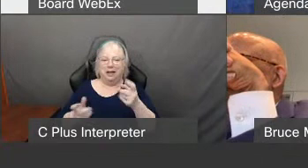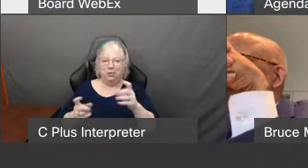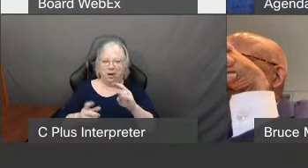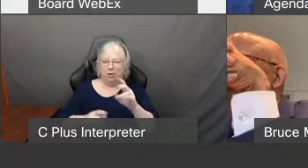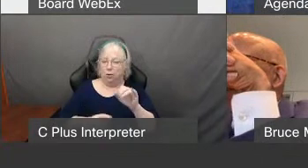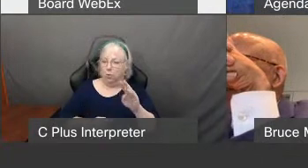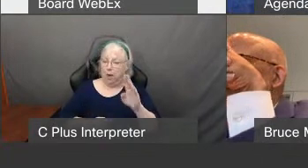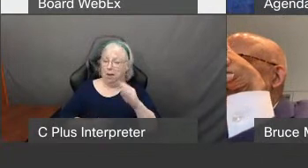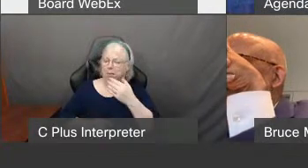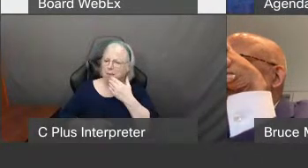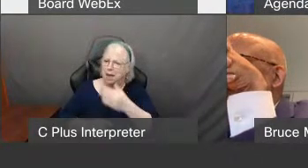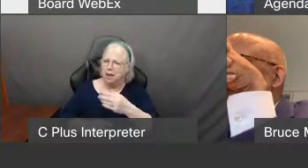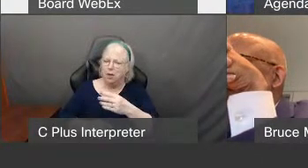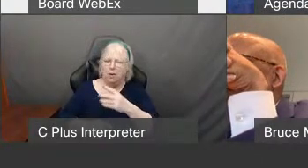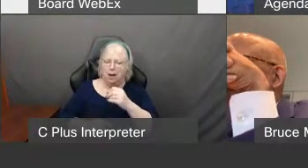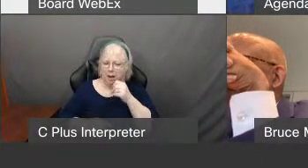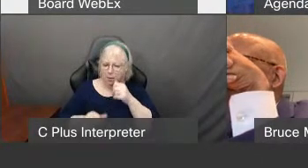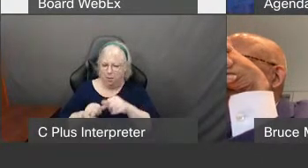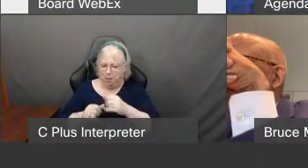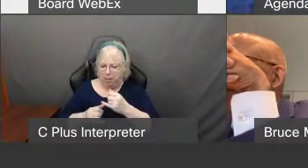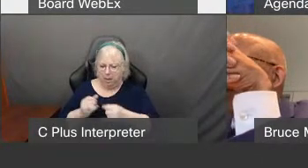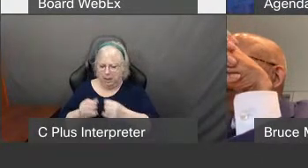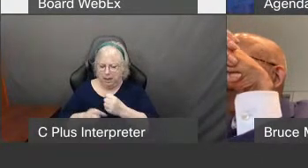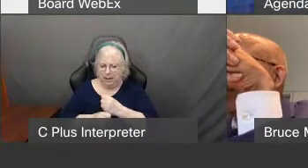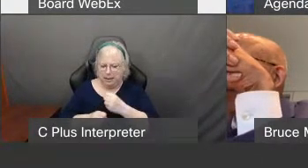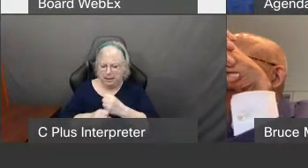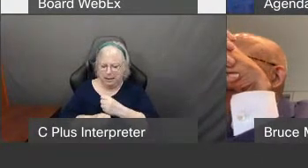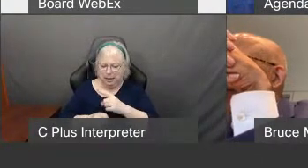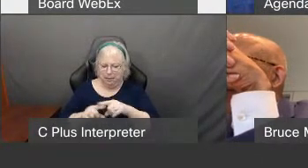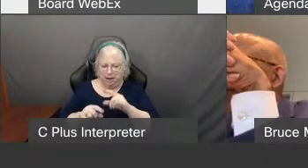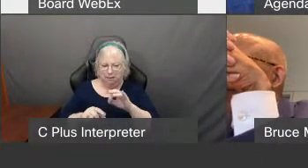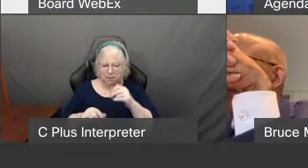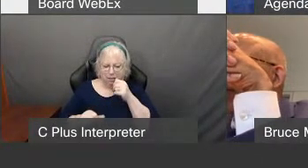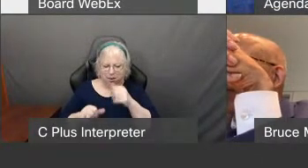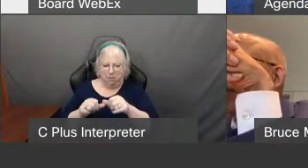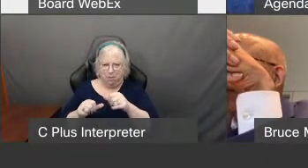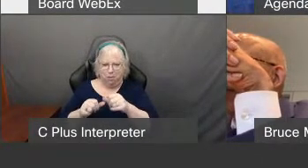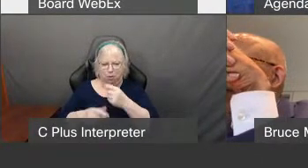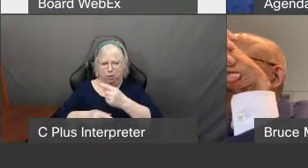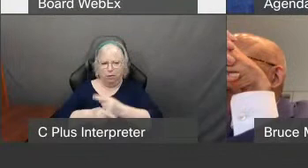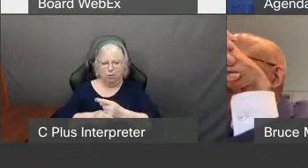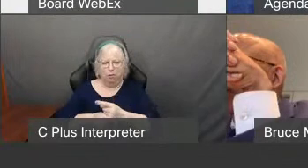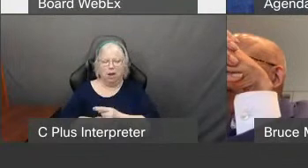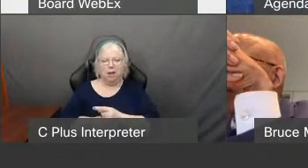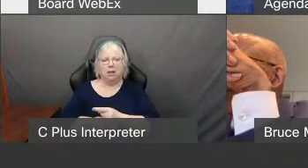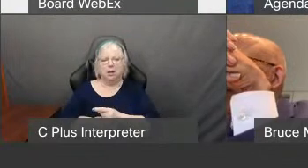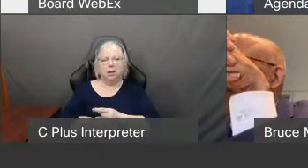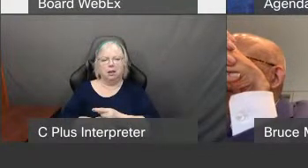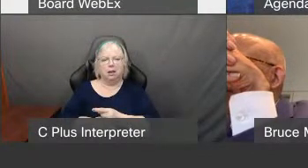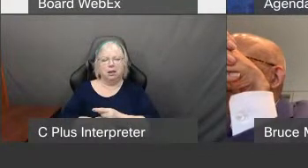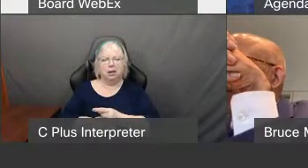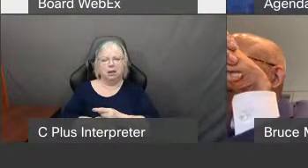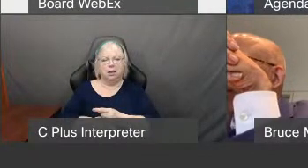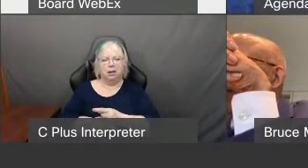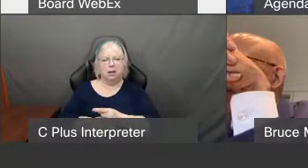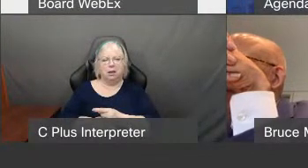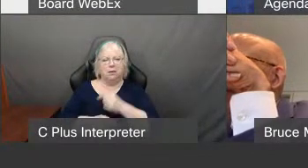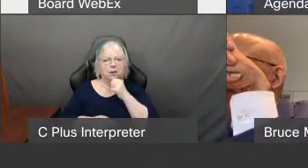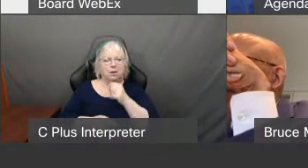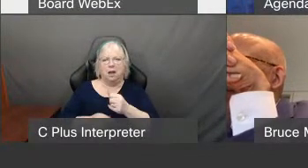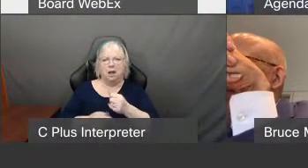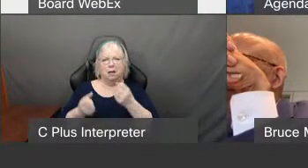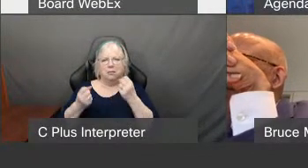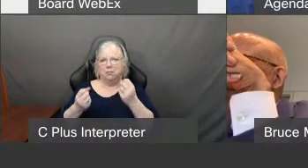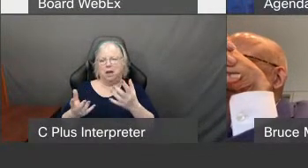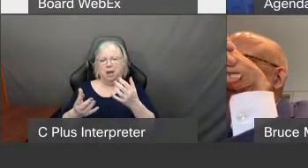that. And I don't remember the last statistic, but if I do remember correctly, there were not a huge number